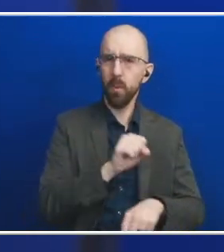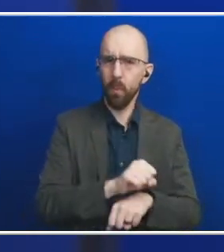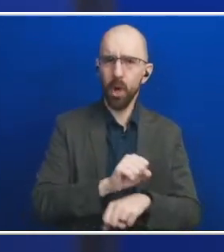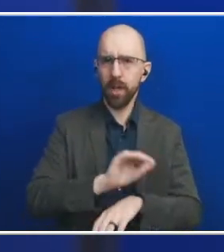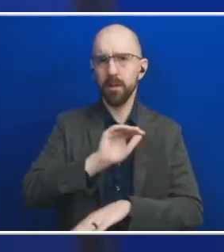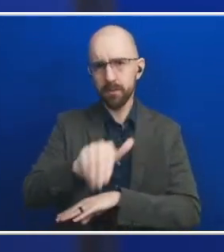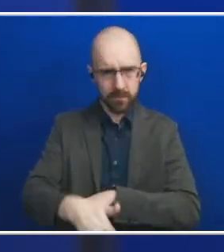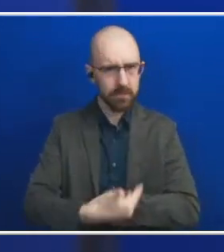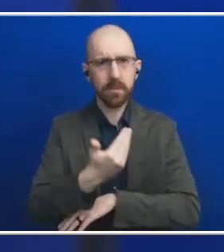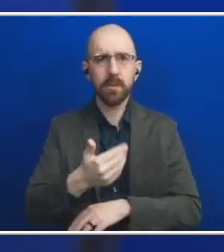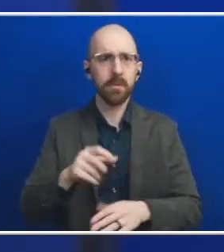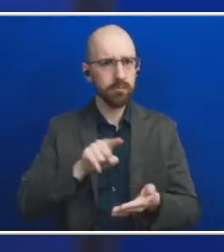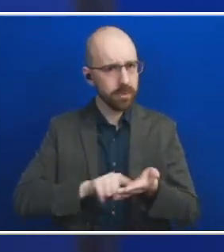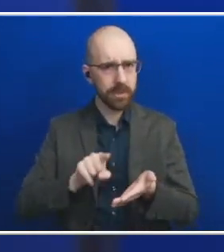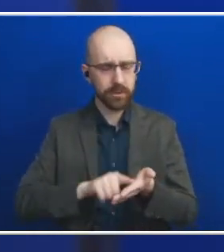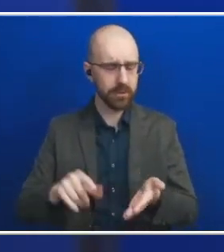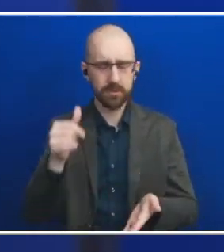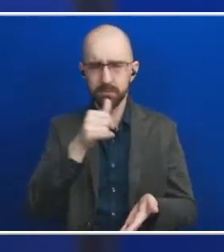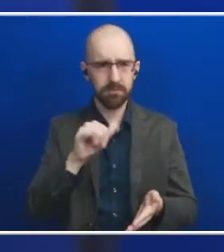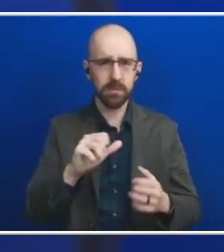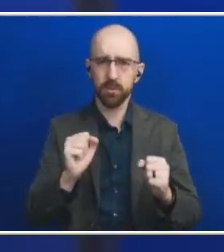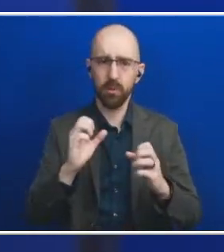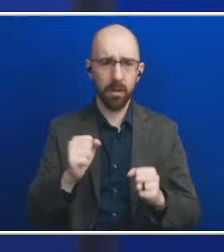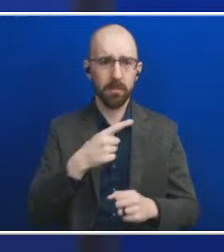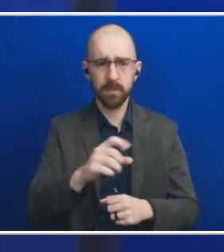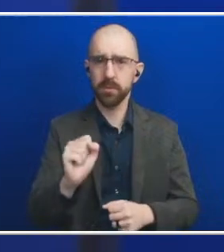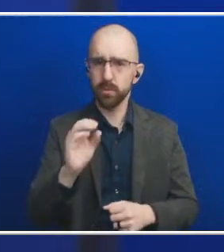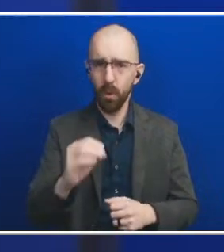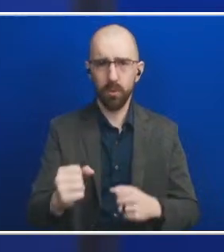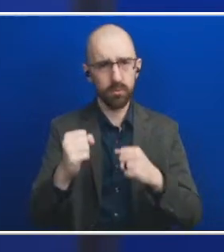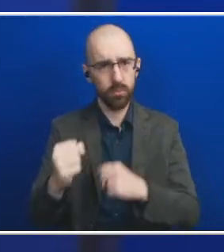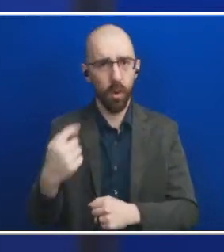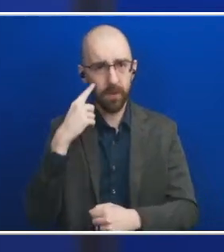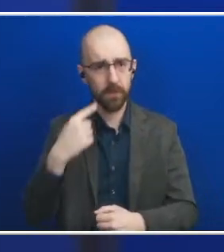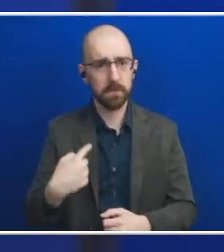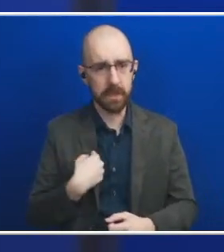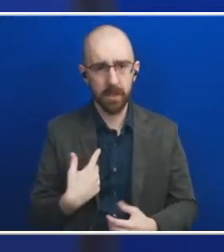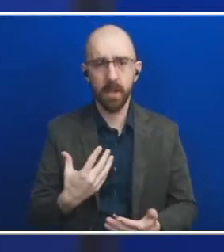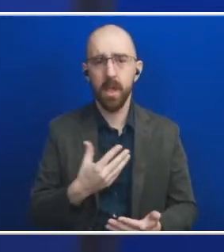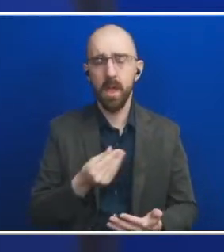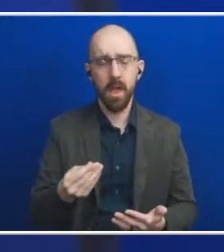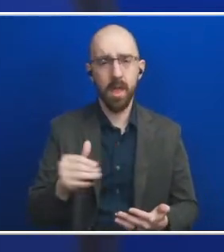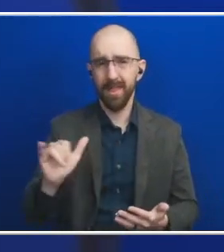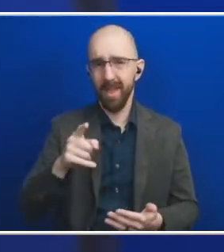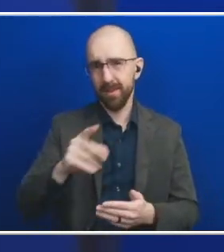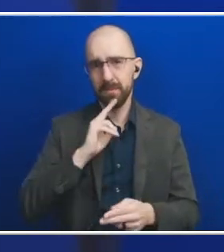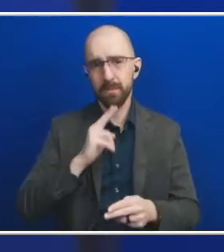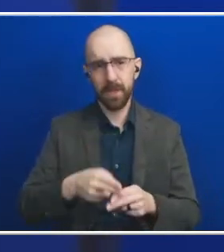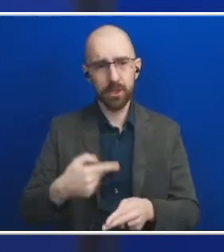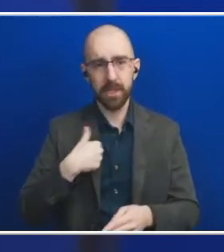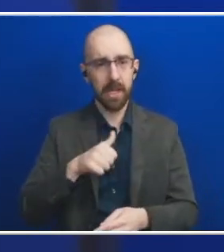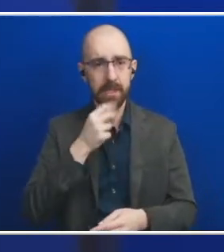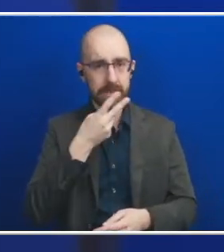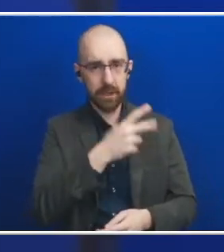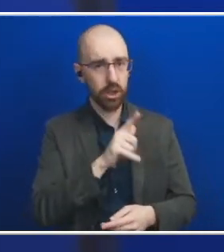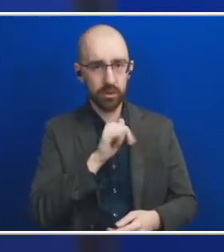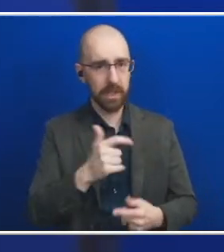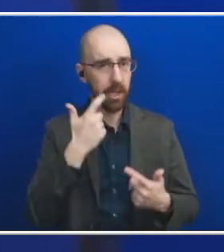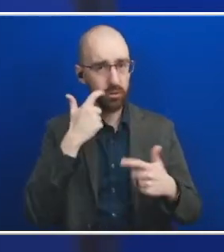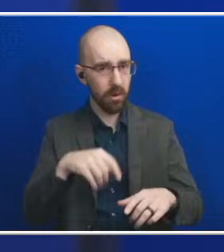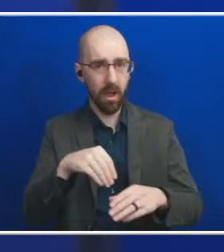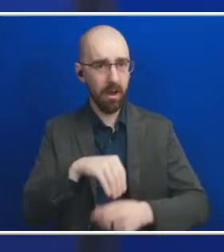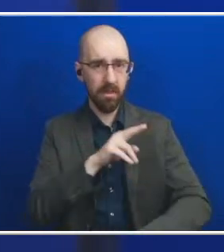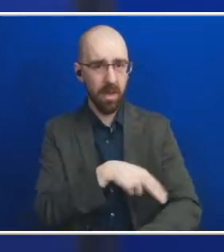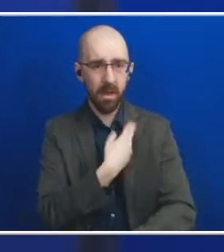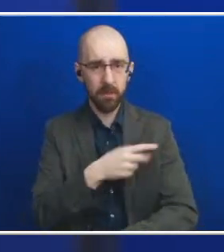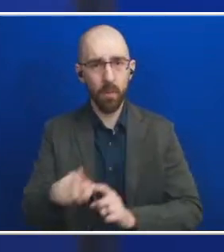as possible, and it's incredible. And she's been so strong for me. I mean, like you mentioned, I didn't see her really cry once in the hospital when I was in there for a week